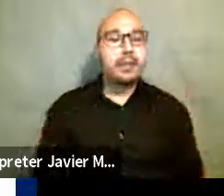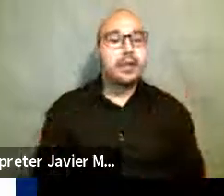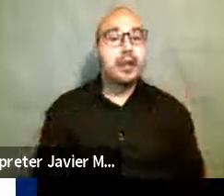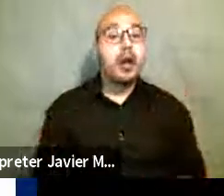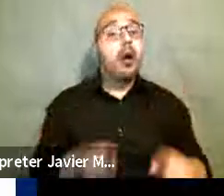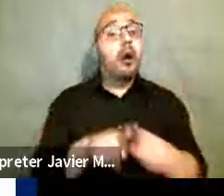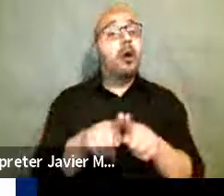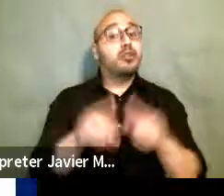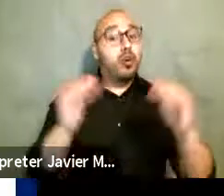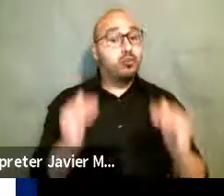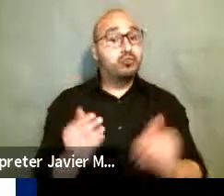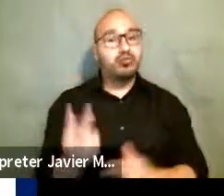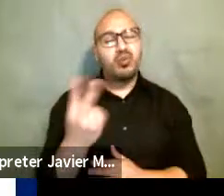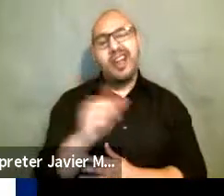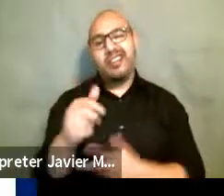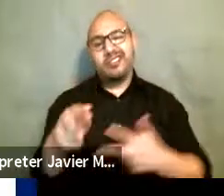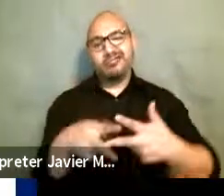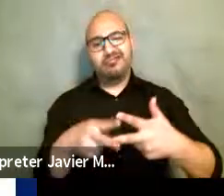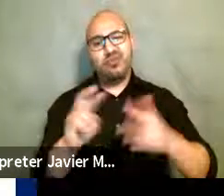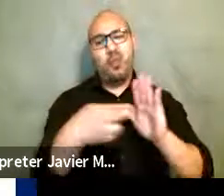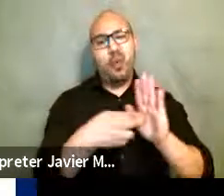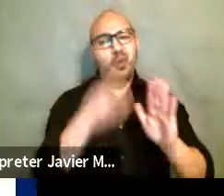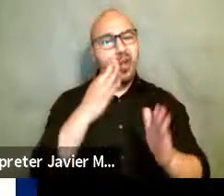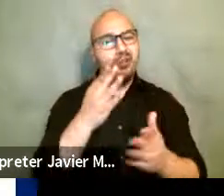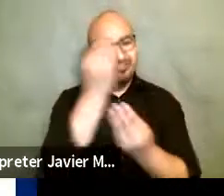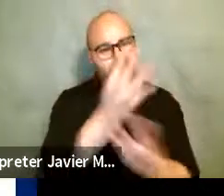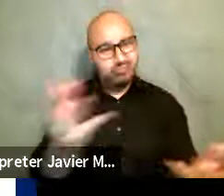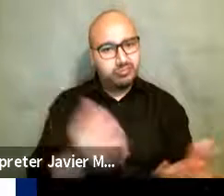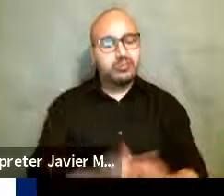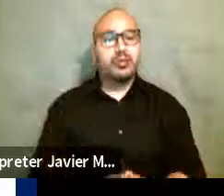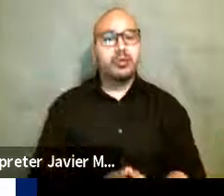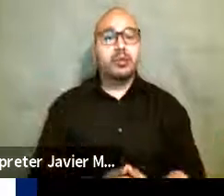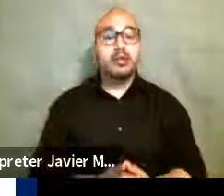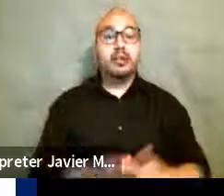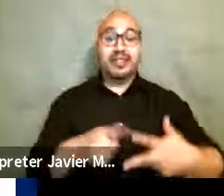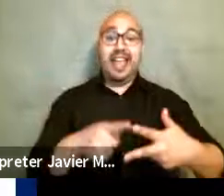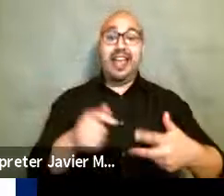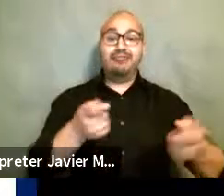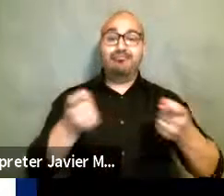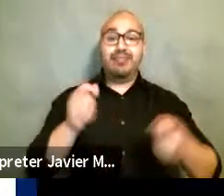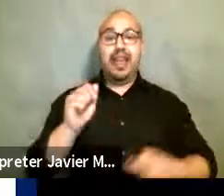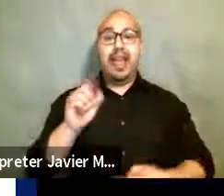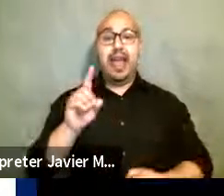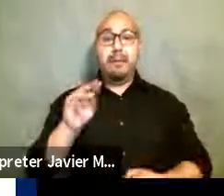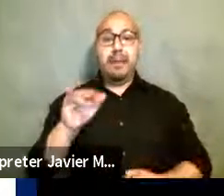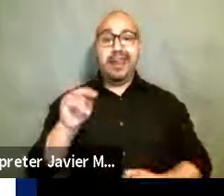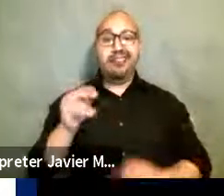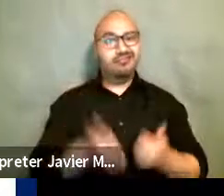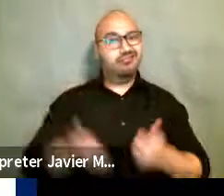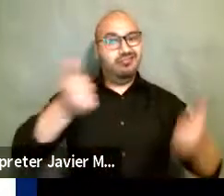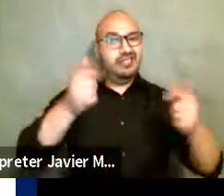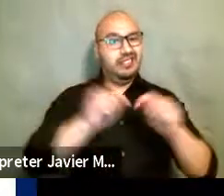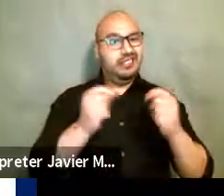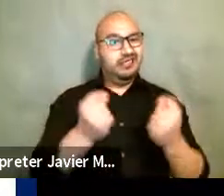have 2 other roles I'm going to share, and that is our administration team members. So this is a great role